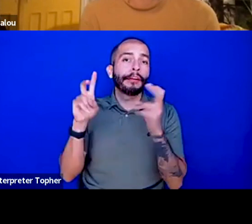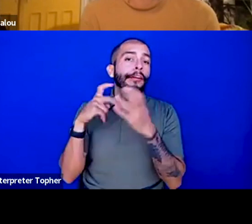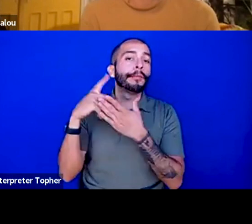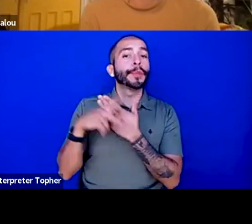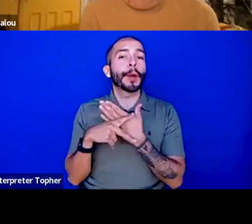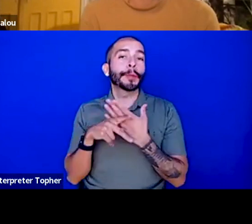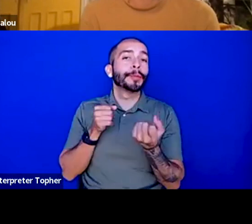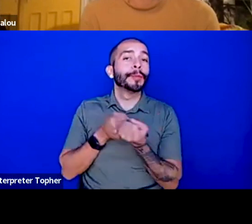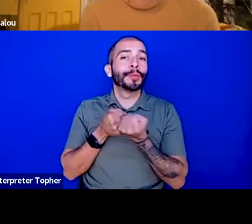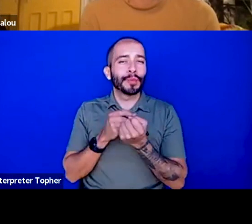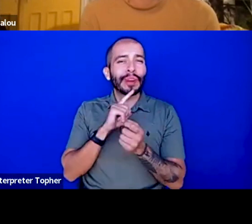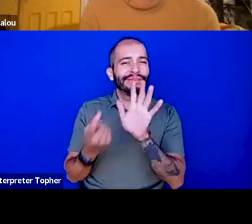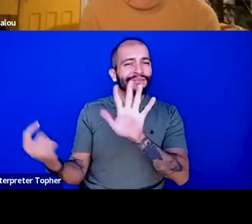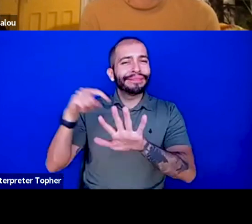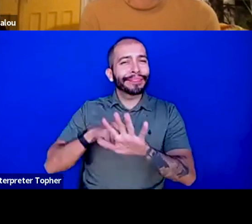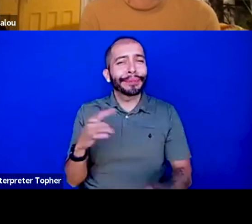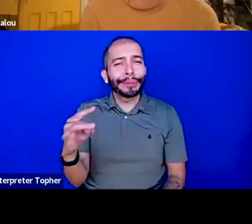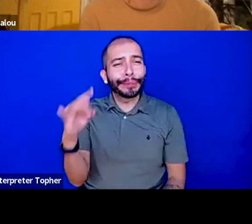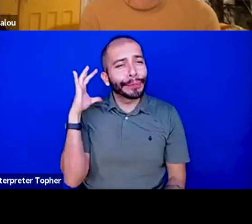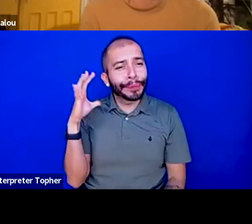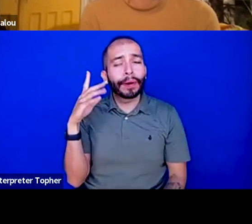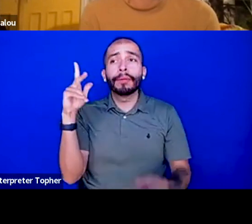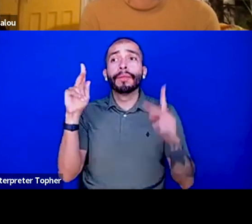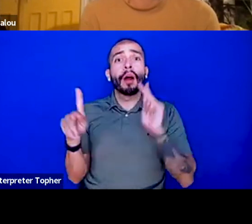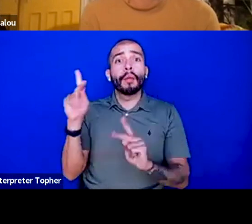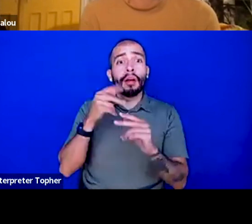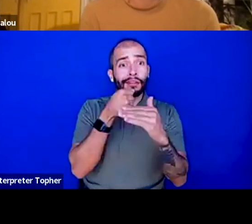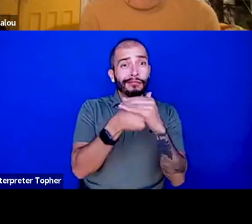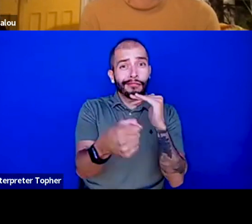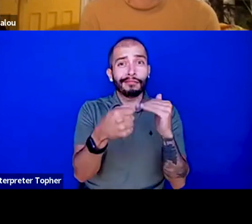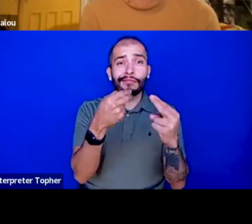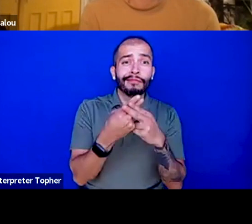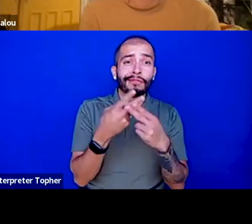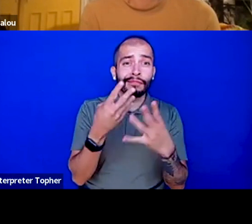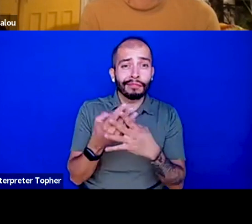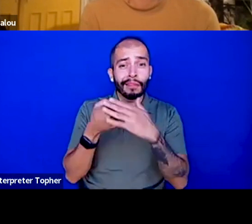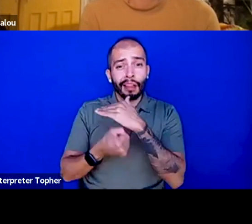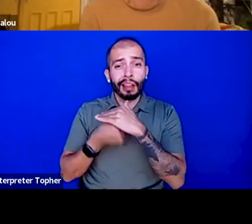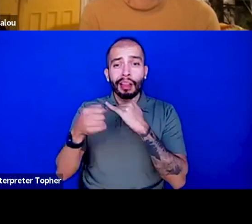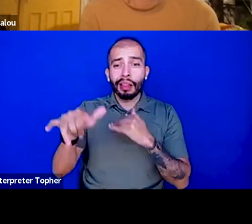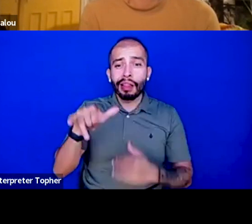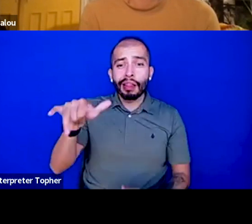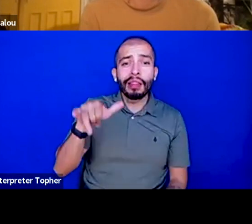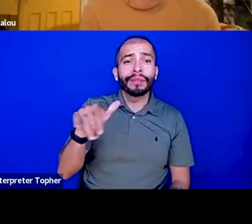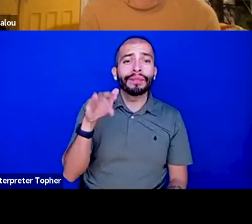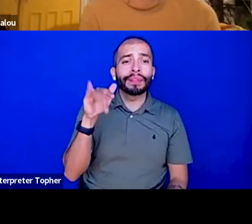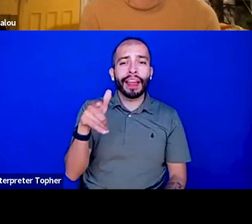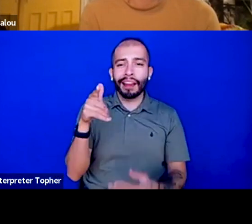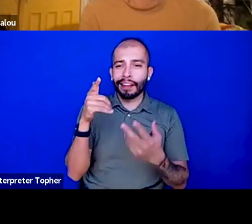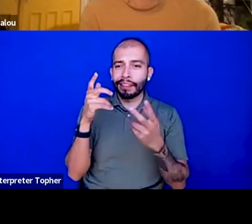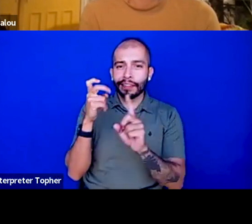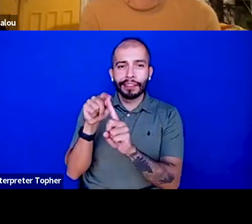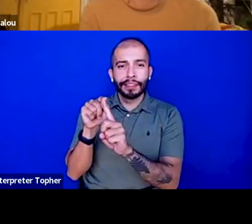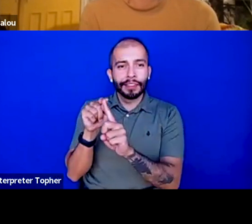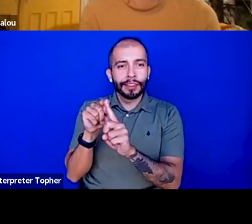no incentives to care at all about their well-being because they had a consistent supply of labor